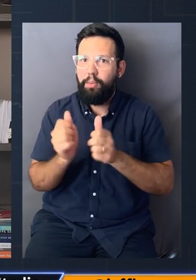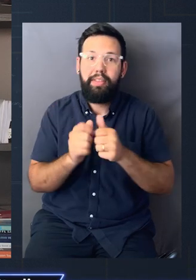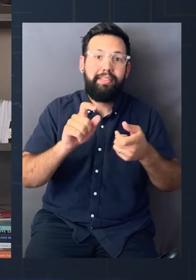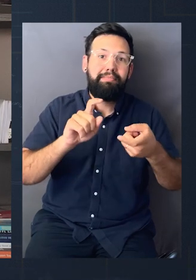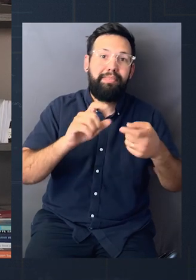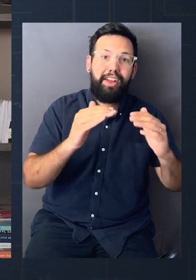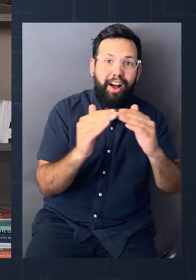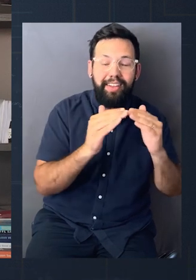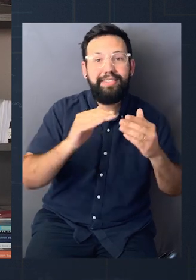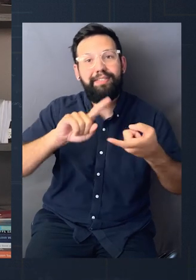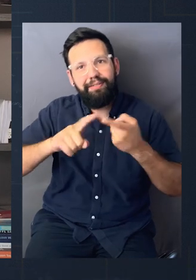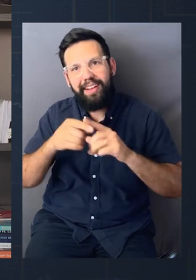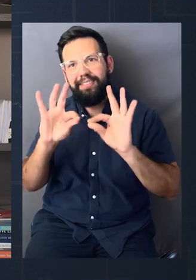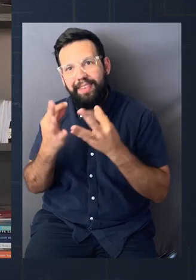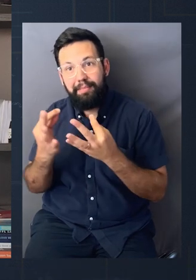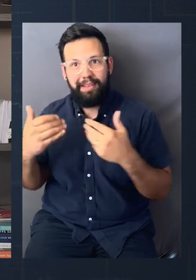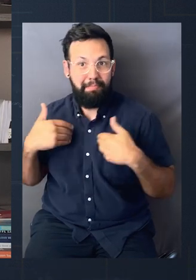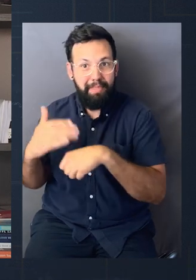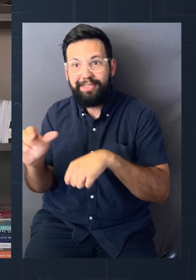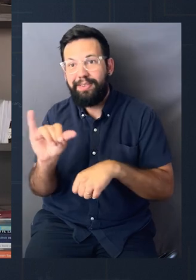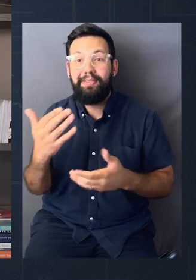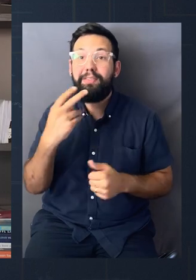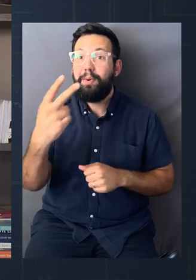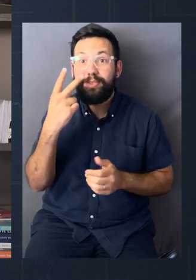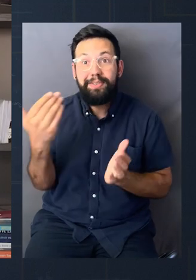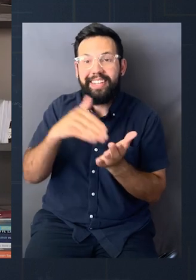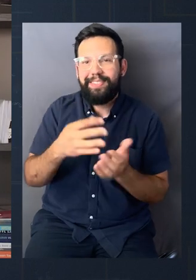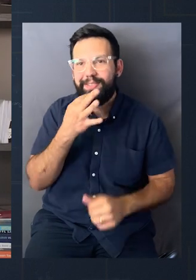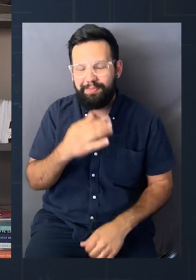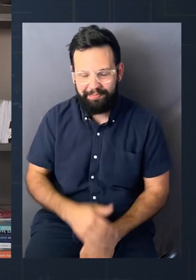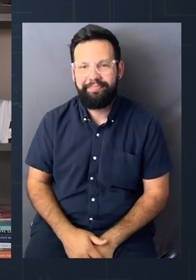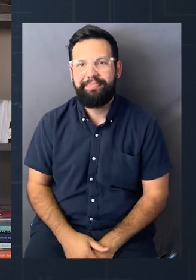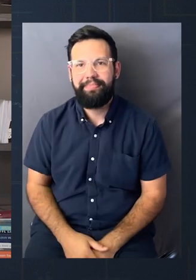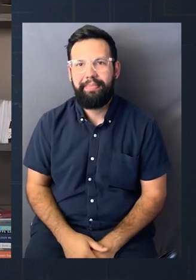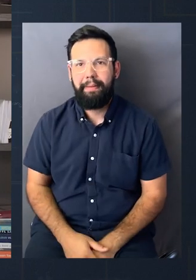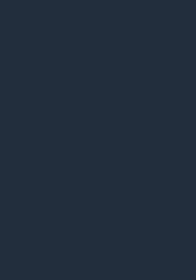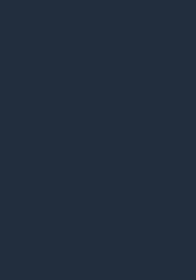friends and your family and your pets. Thanks so much for watching. We'll see you again soon.